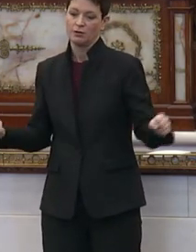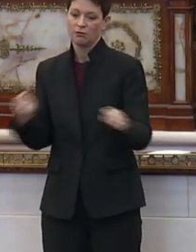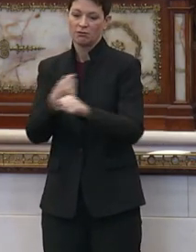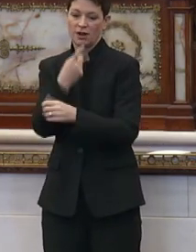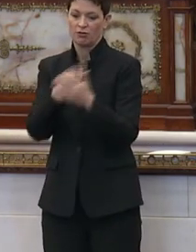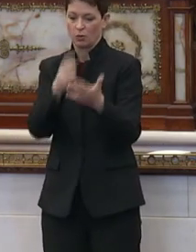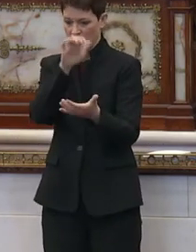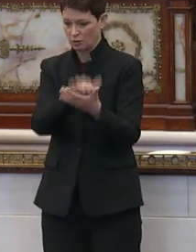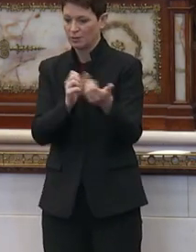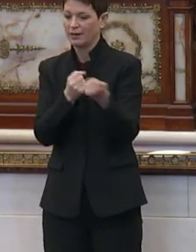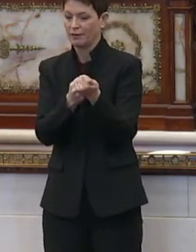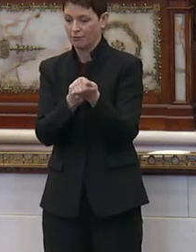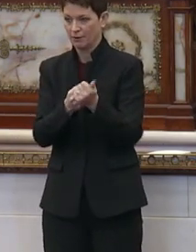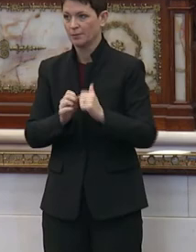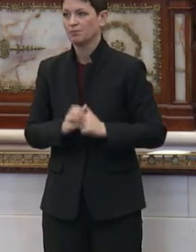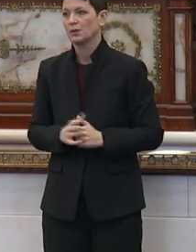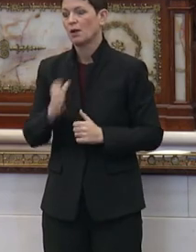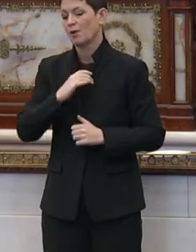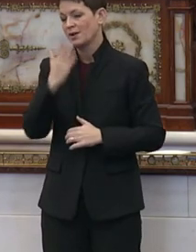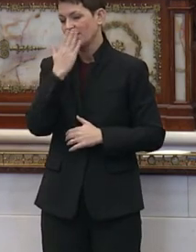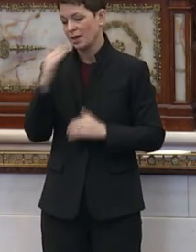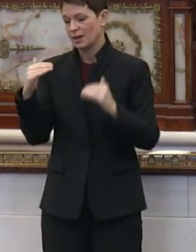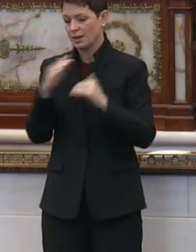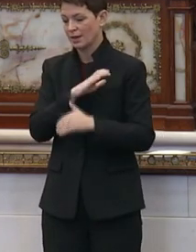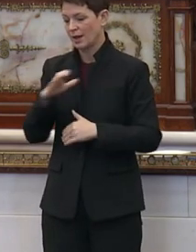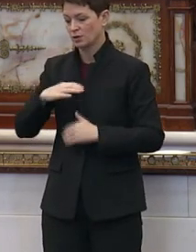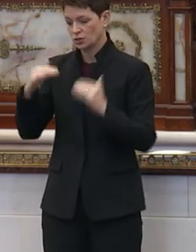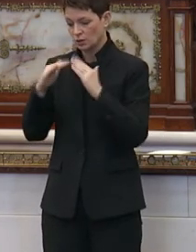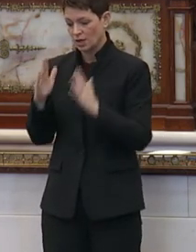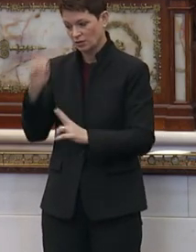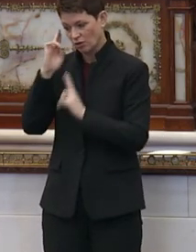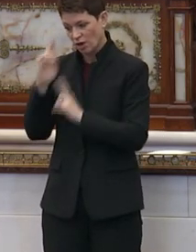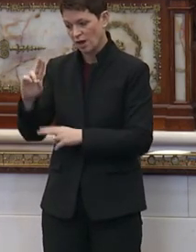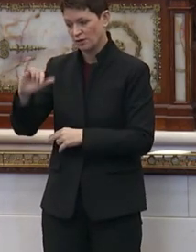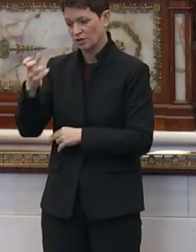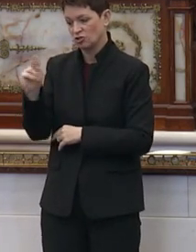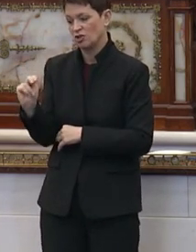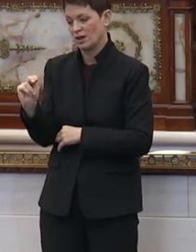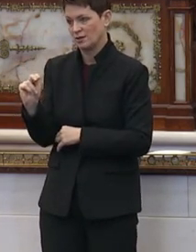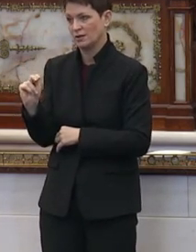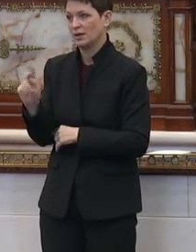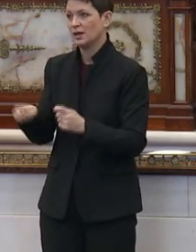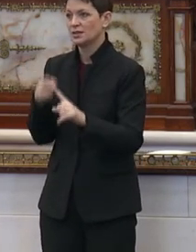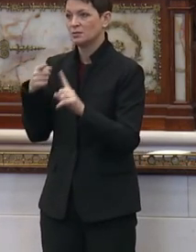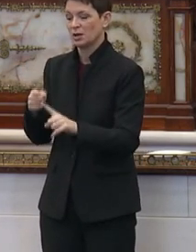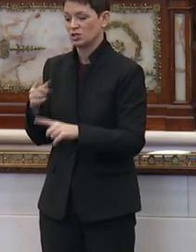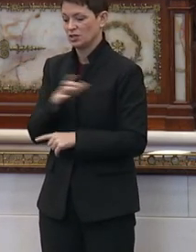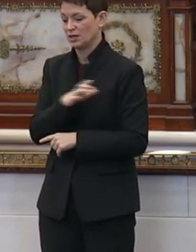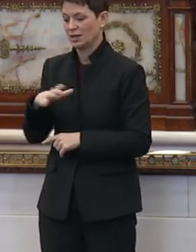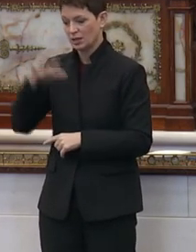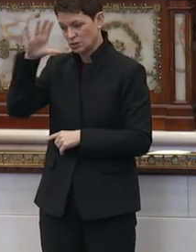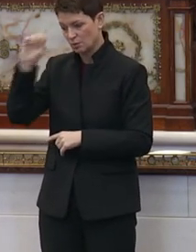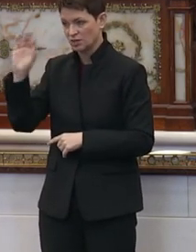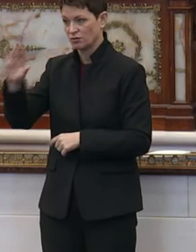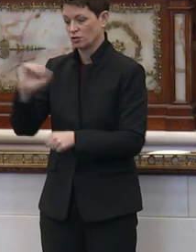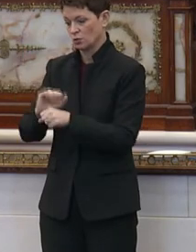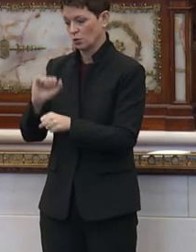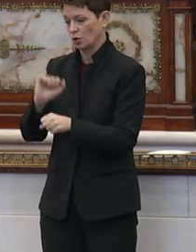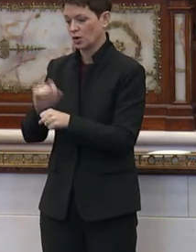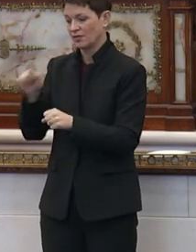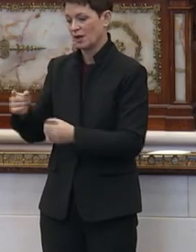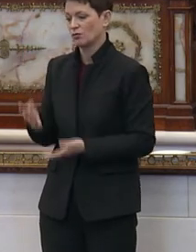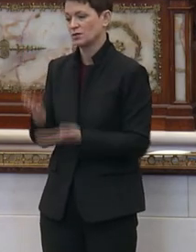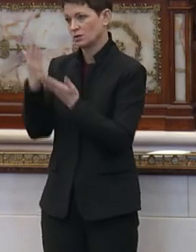for what you believe in. So I want to thank my council colleagues for honoring Jen, and especially Council President for his work on